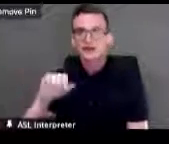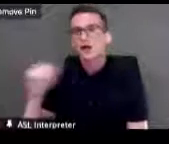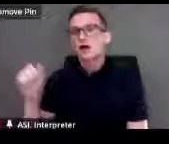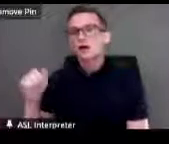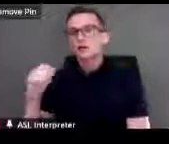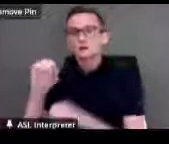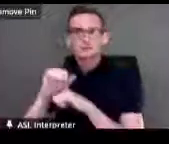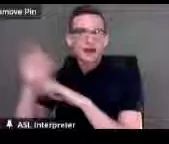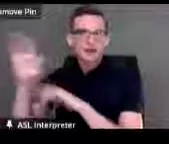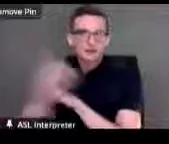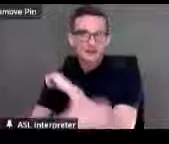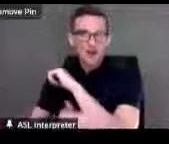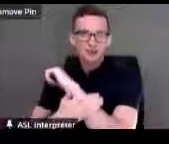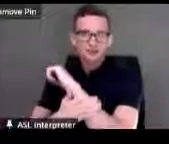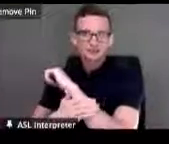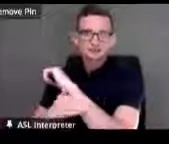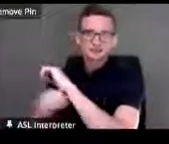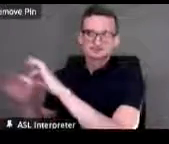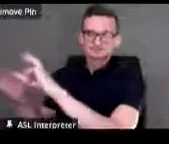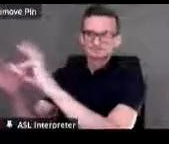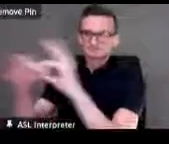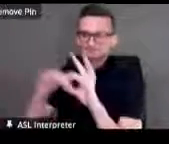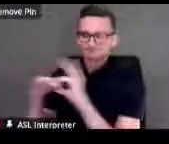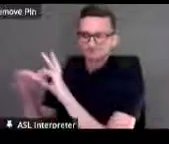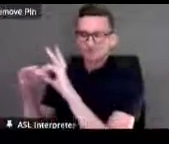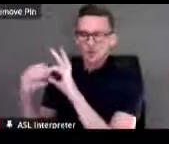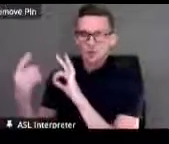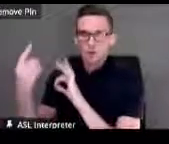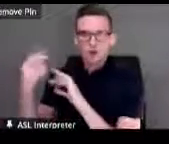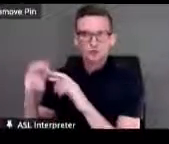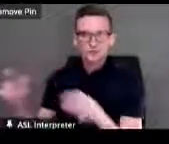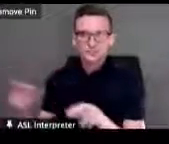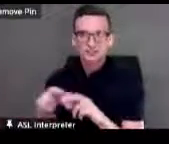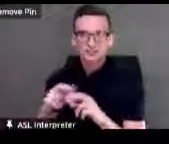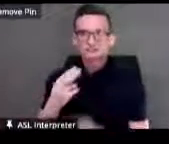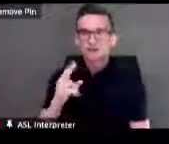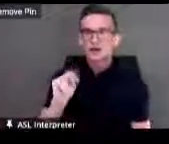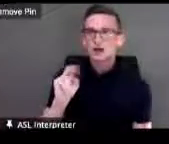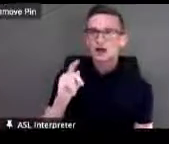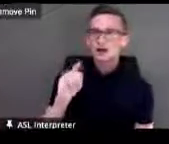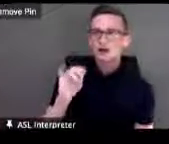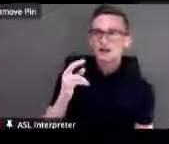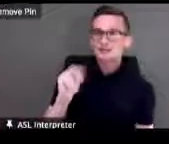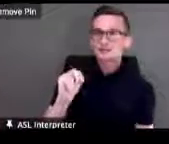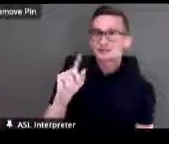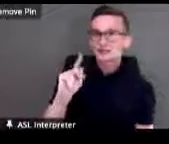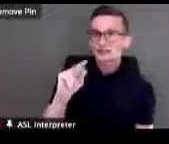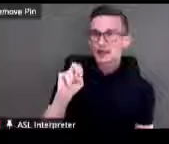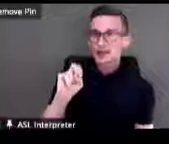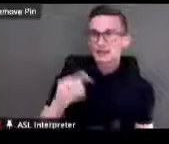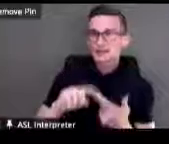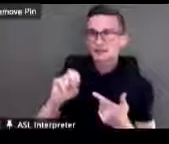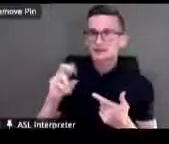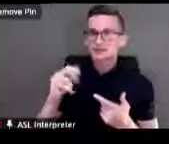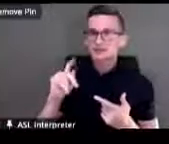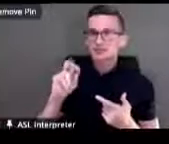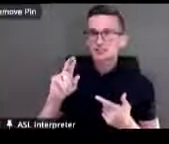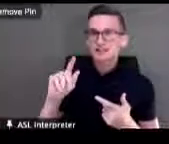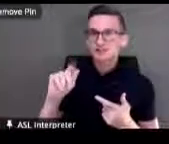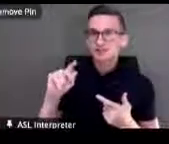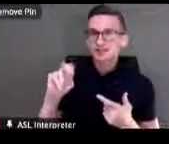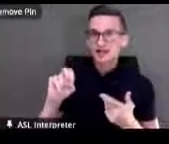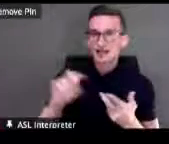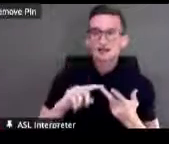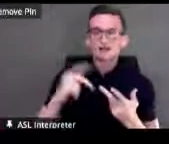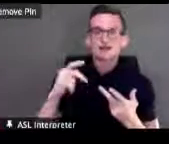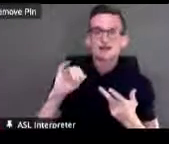one cohesive region. The communities around Huntington Lake, Shaver Lake, and Pine Flat Lake in Fresno County, and